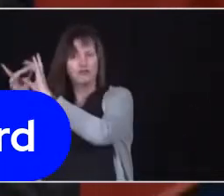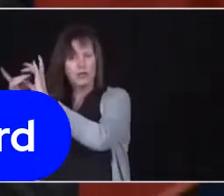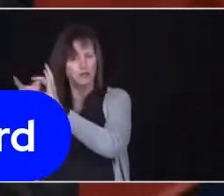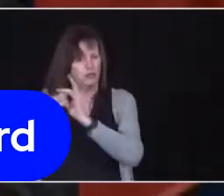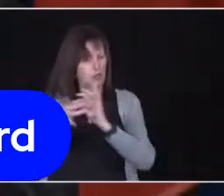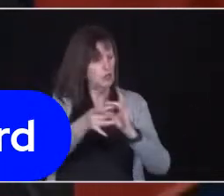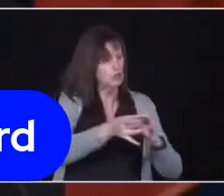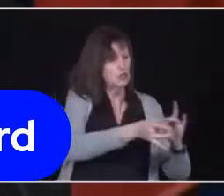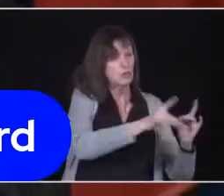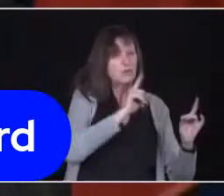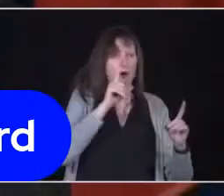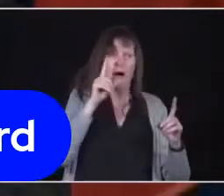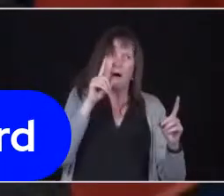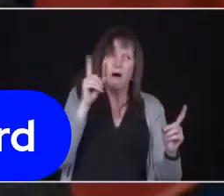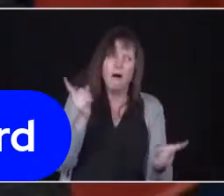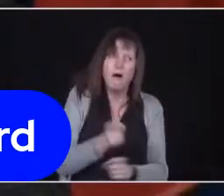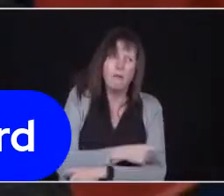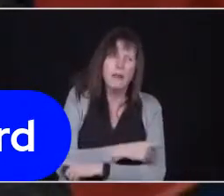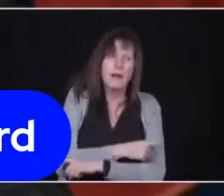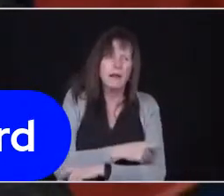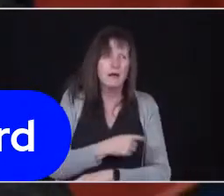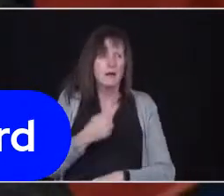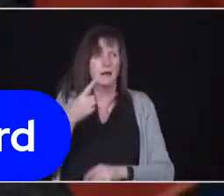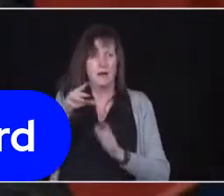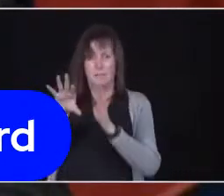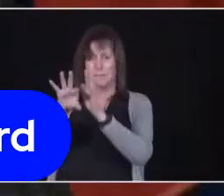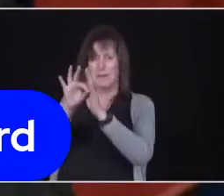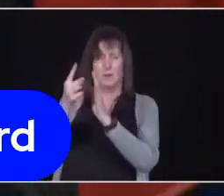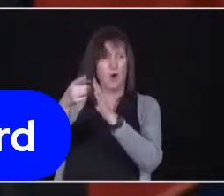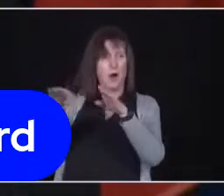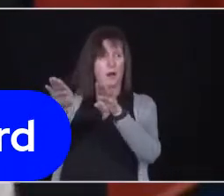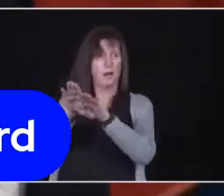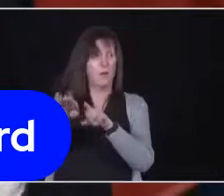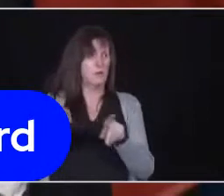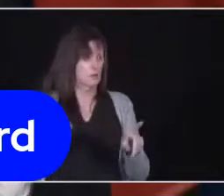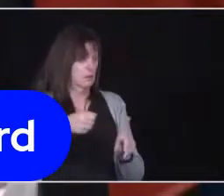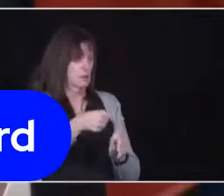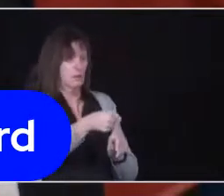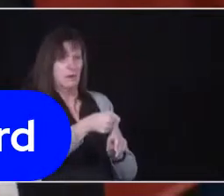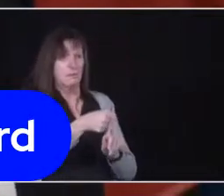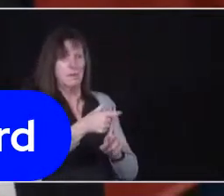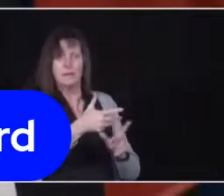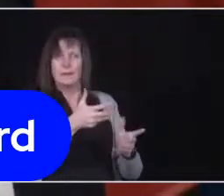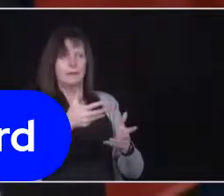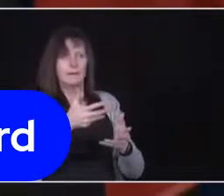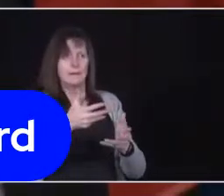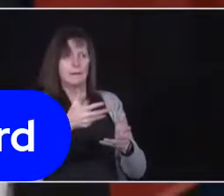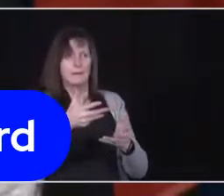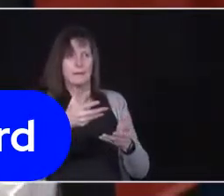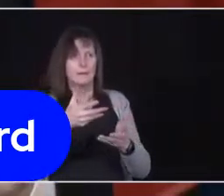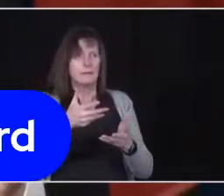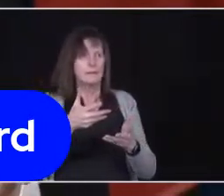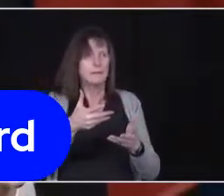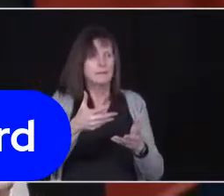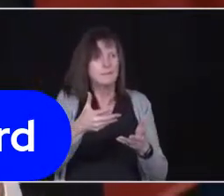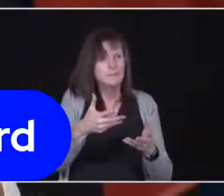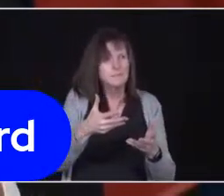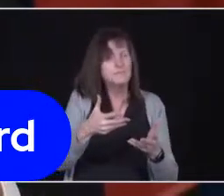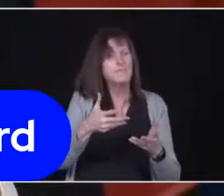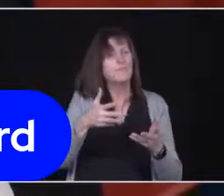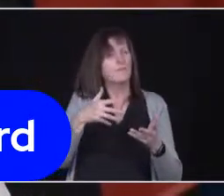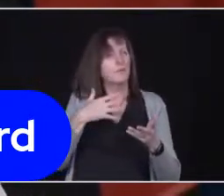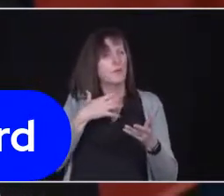The supply chain is deep. And do you know who I wish was here is Vic Fedeli. He was talking about the forestry. You know, someone said, why don't you close down the